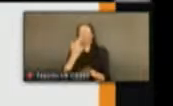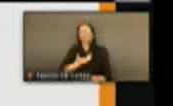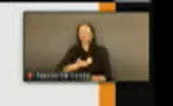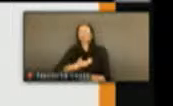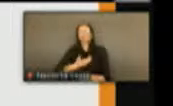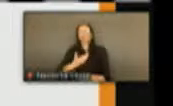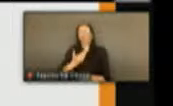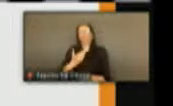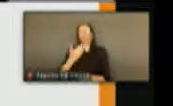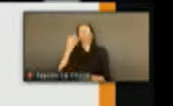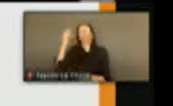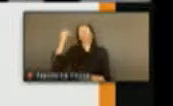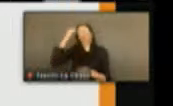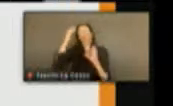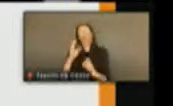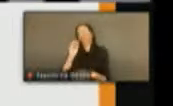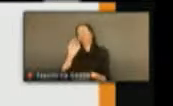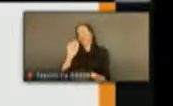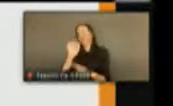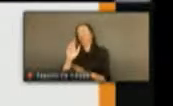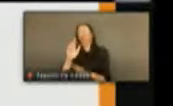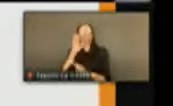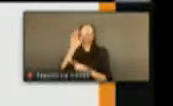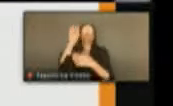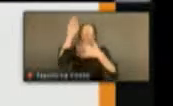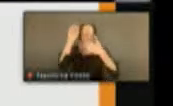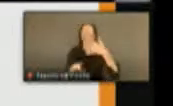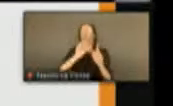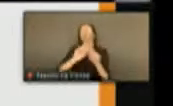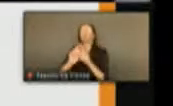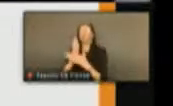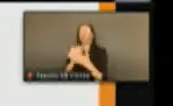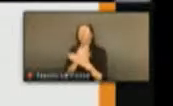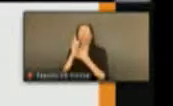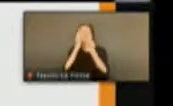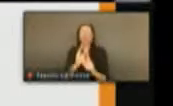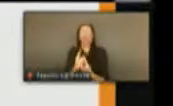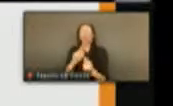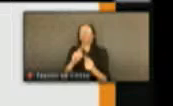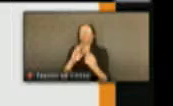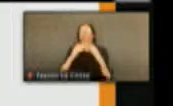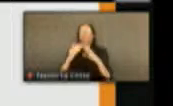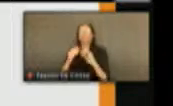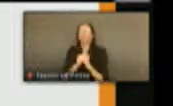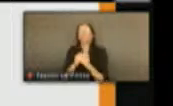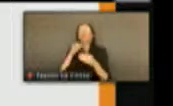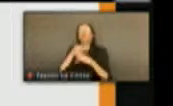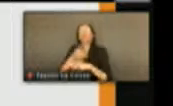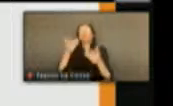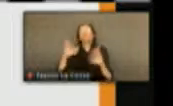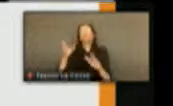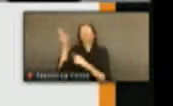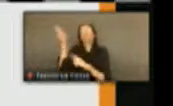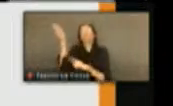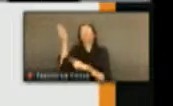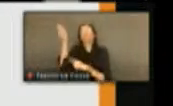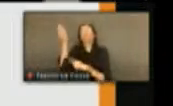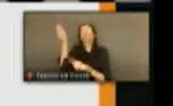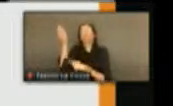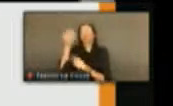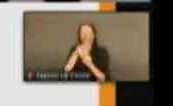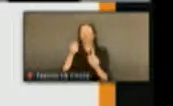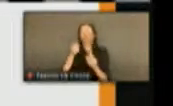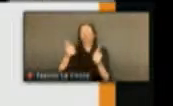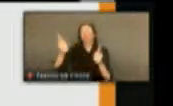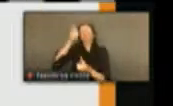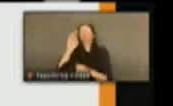mayor's address, our office continues to work with the departments, going through their budget submissions and finalizing